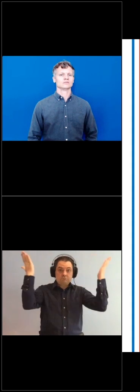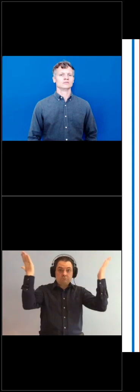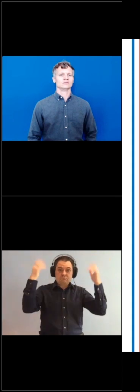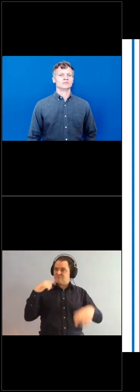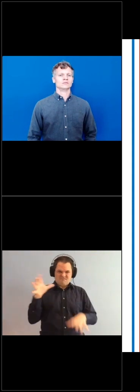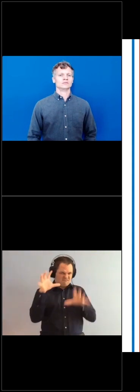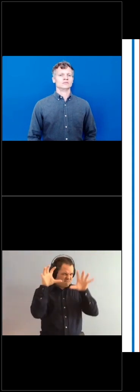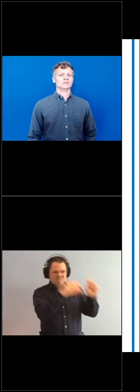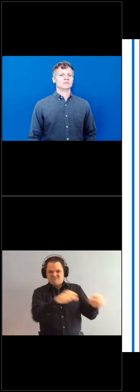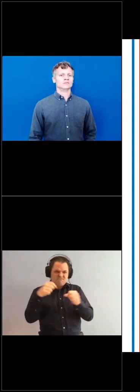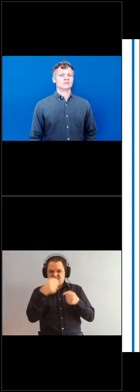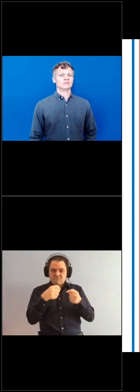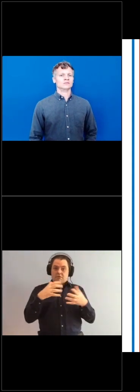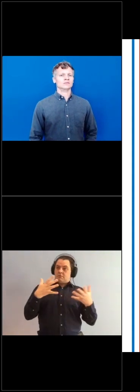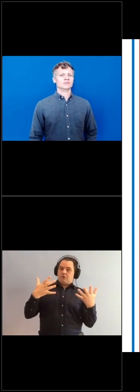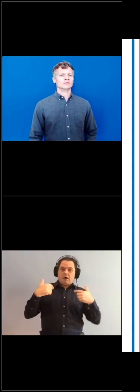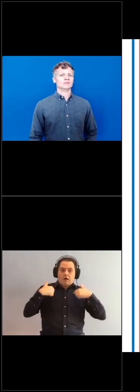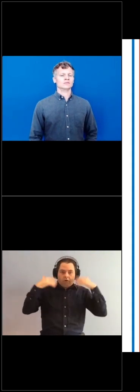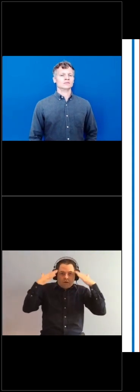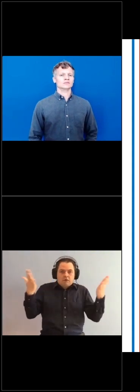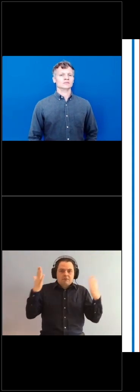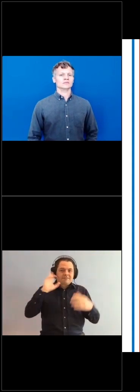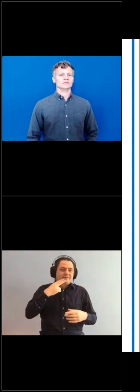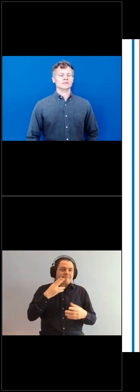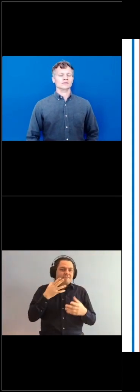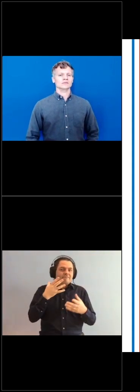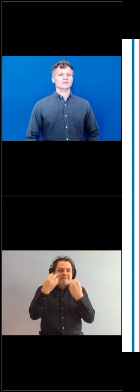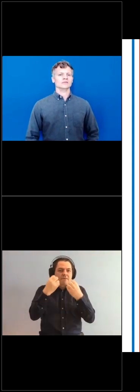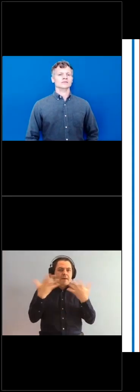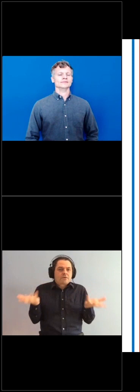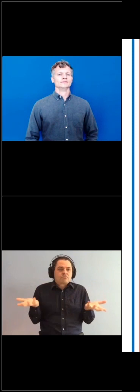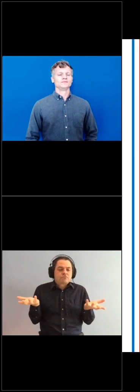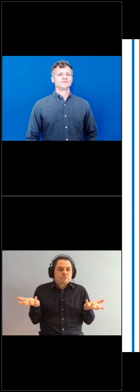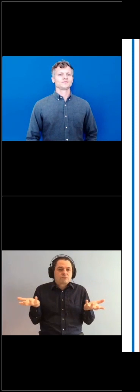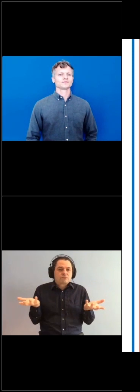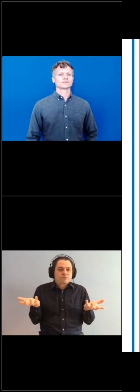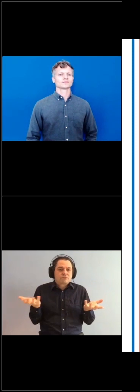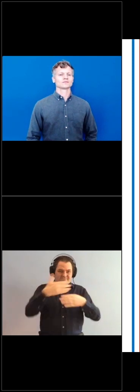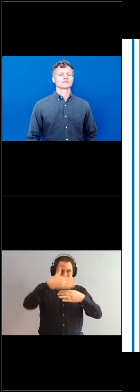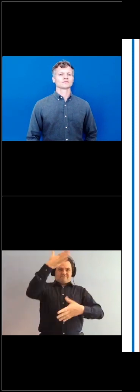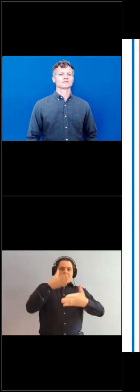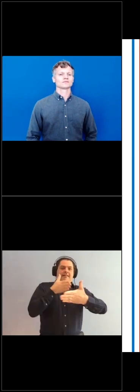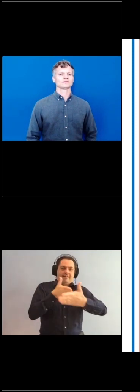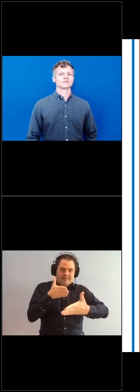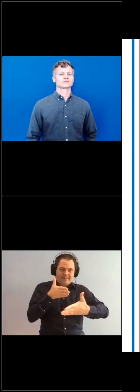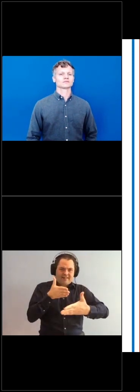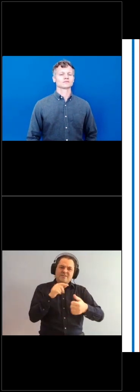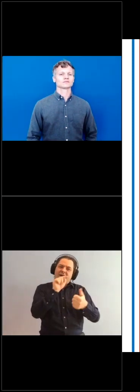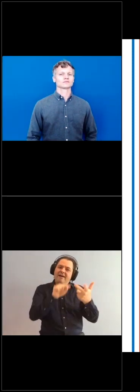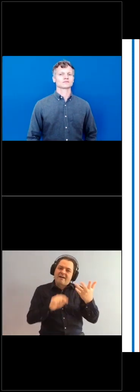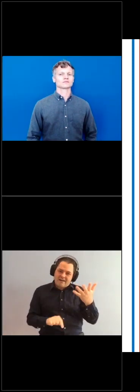So to go a bit more into those contextual barriers and risks, I will be handing over now to